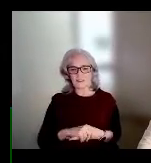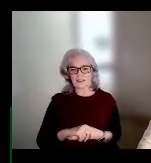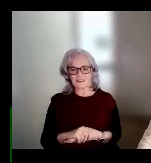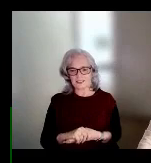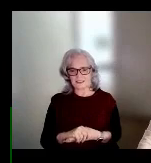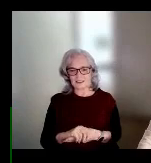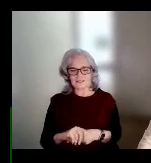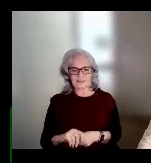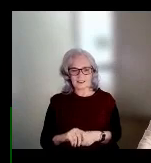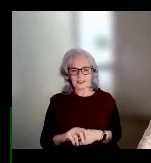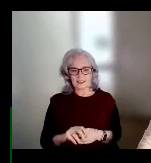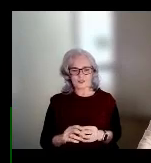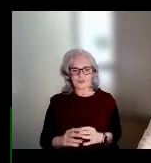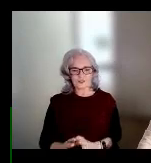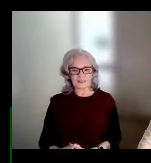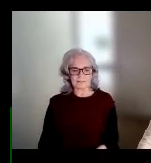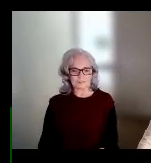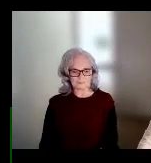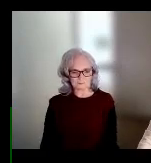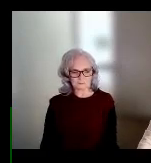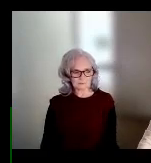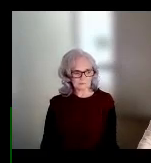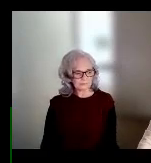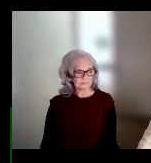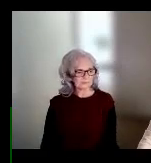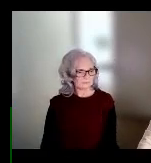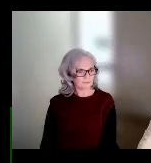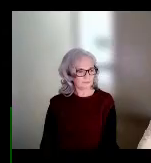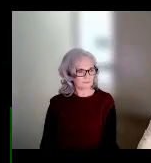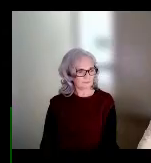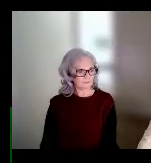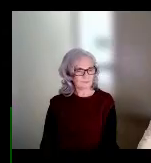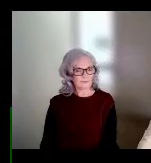centre of that care journey.